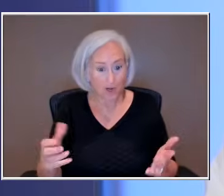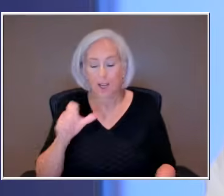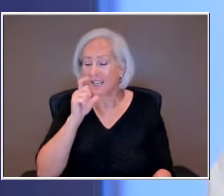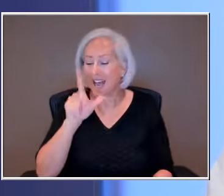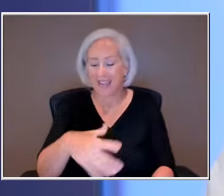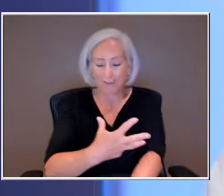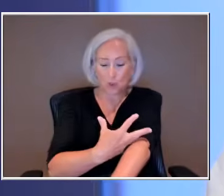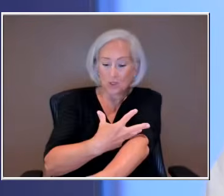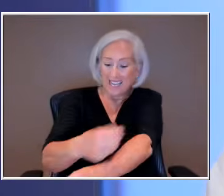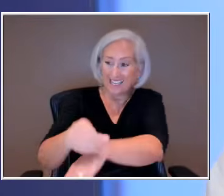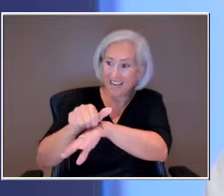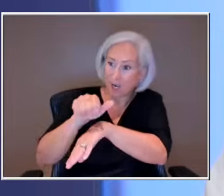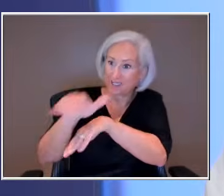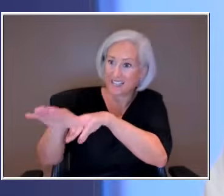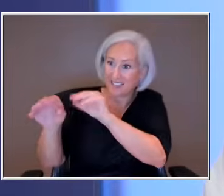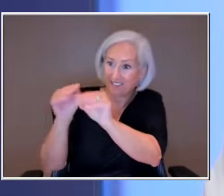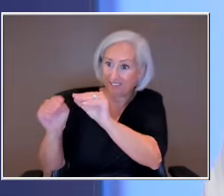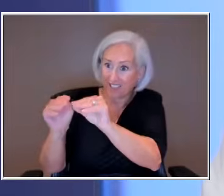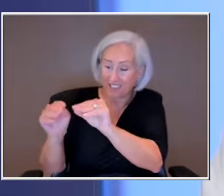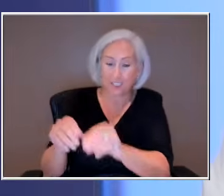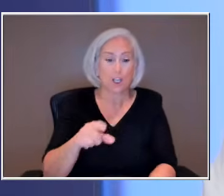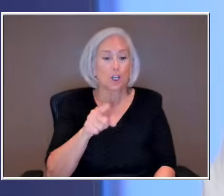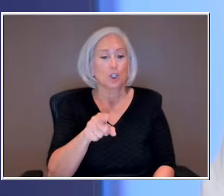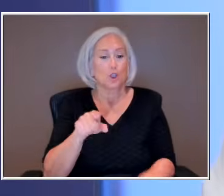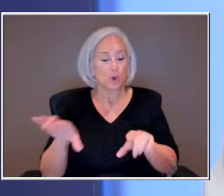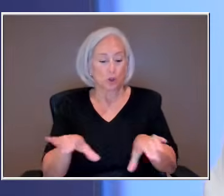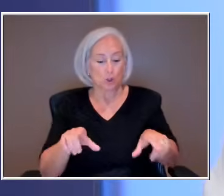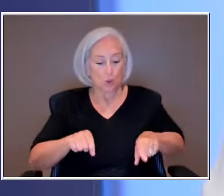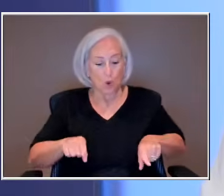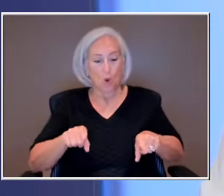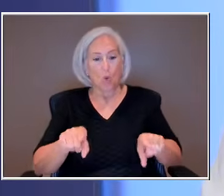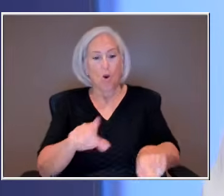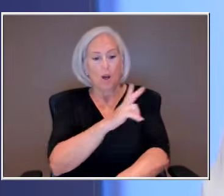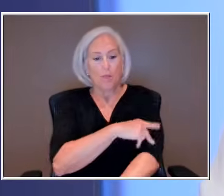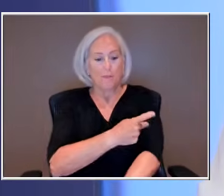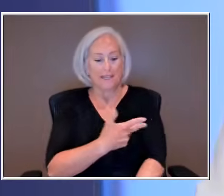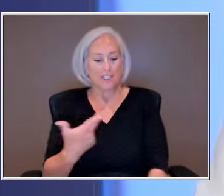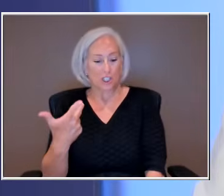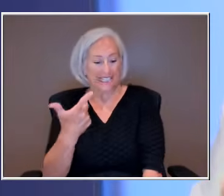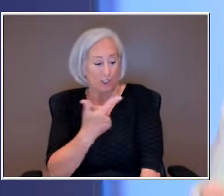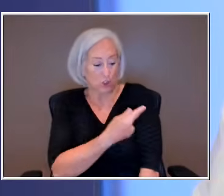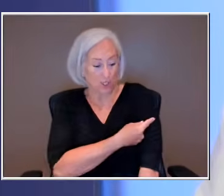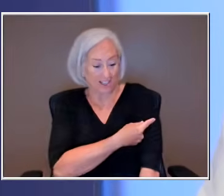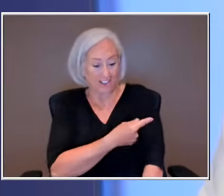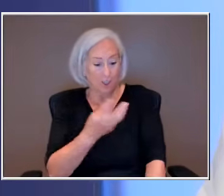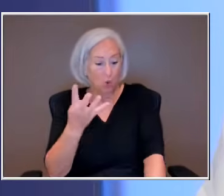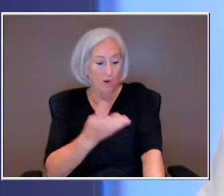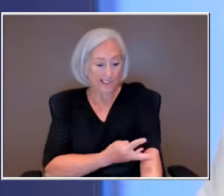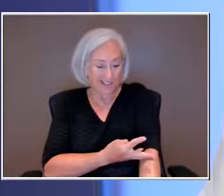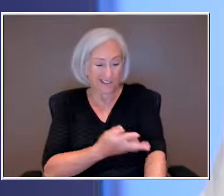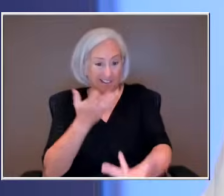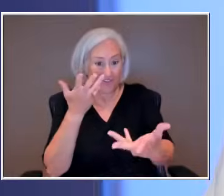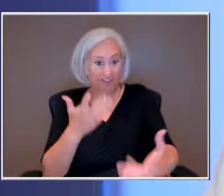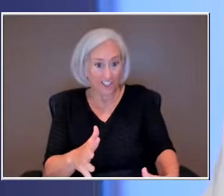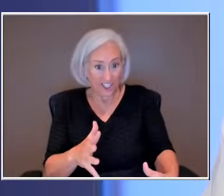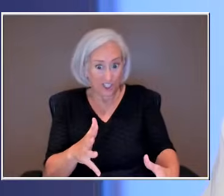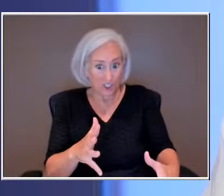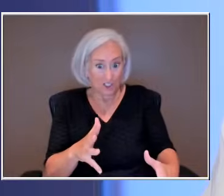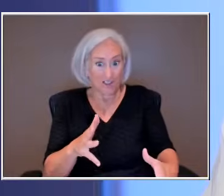I think you just can do the CAR T cell while the patient's giving injection, and I think that will help to expand the CAR T cell to more